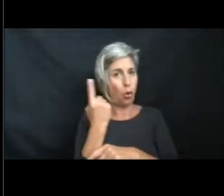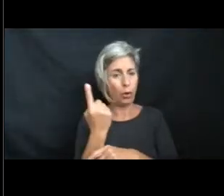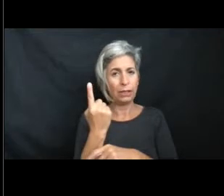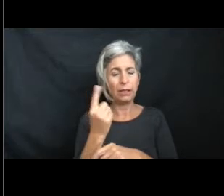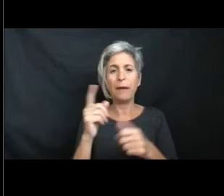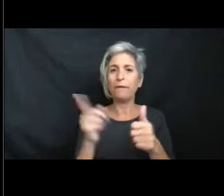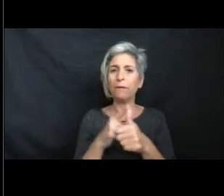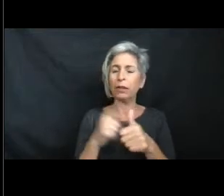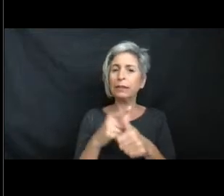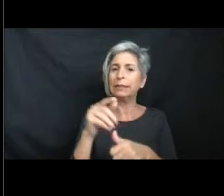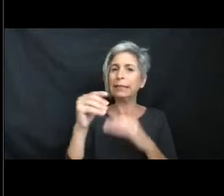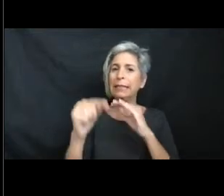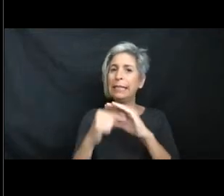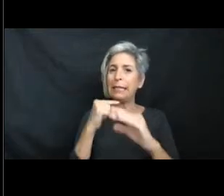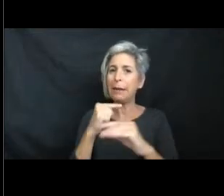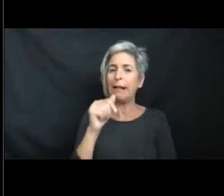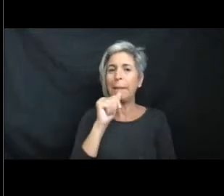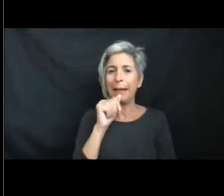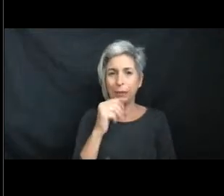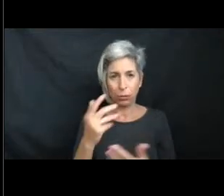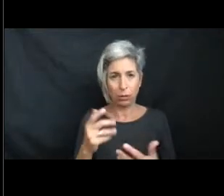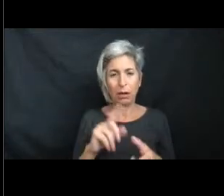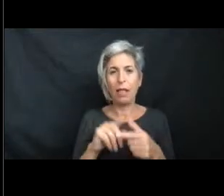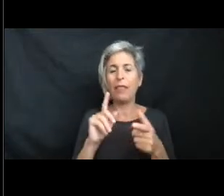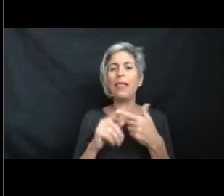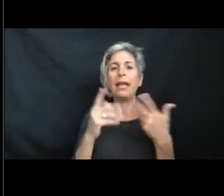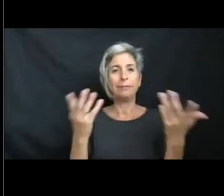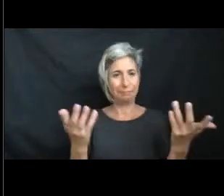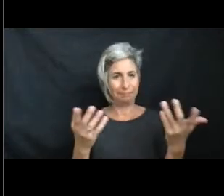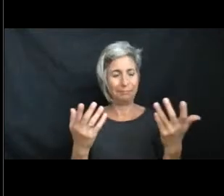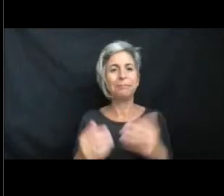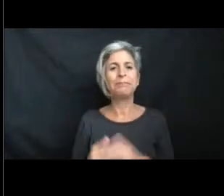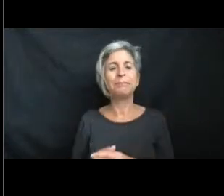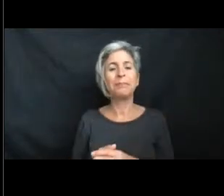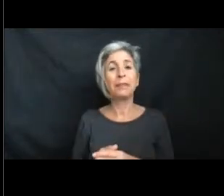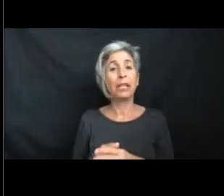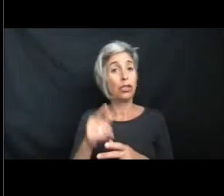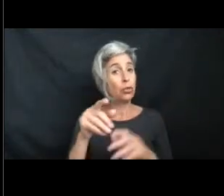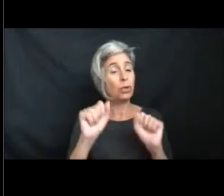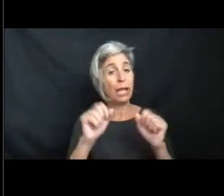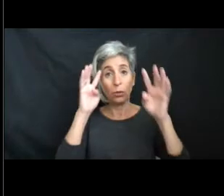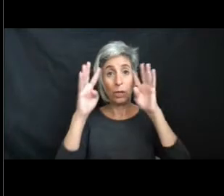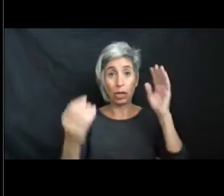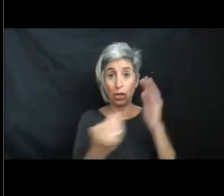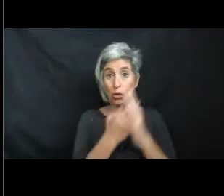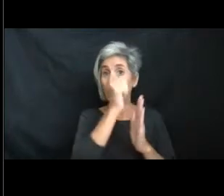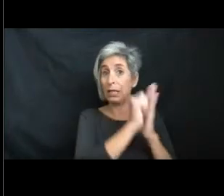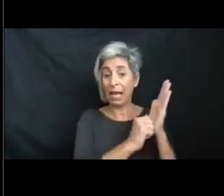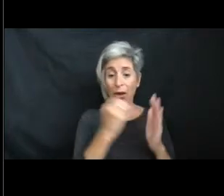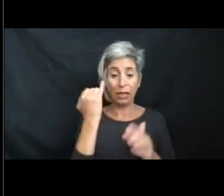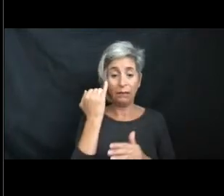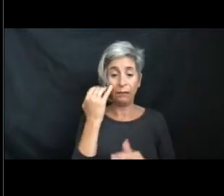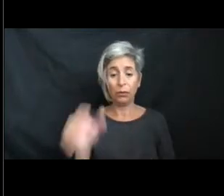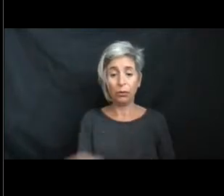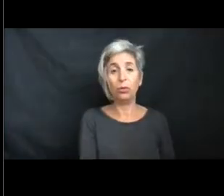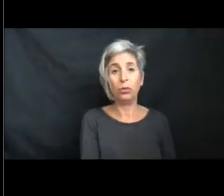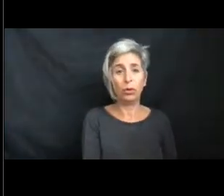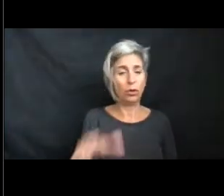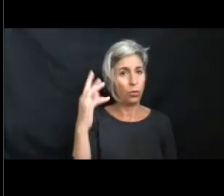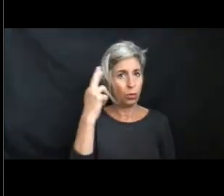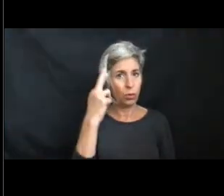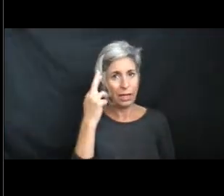email, next, and then you'll be prompted for your password. At this point, you could still create a new account if you realized that you still